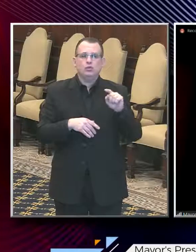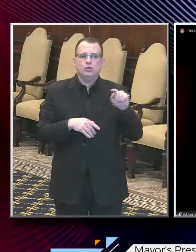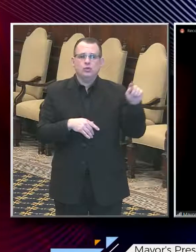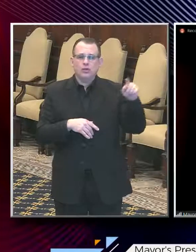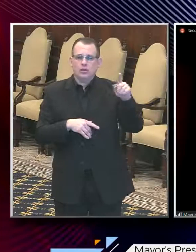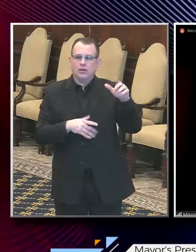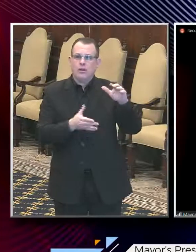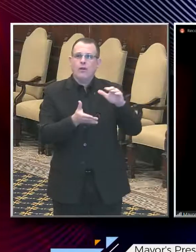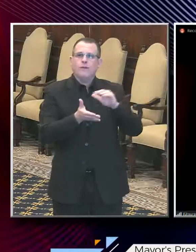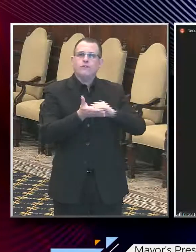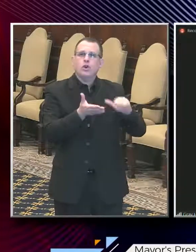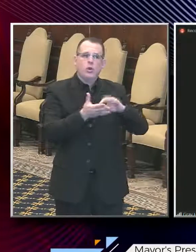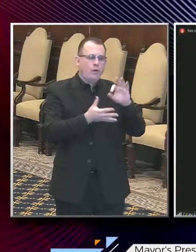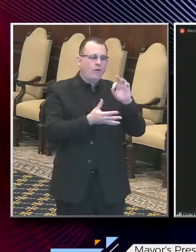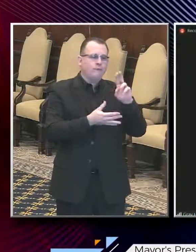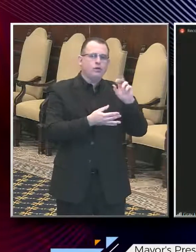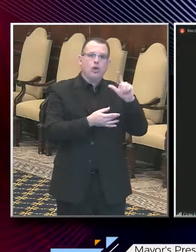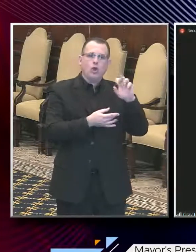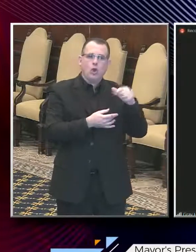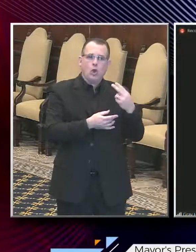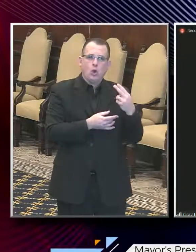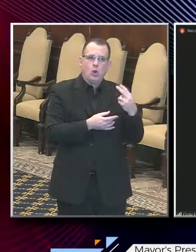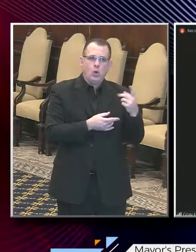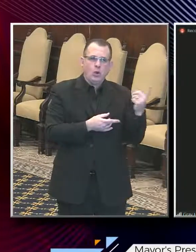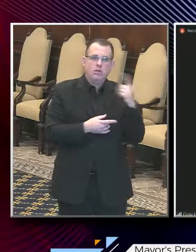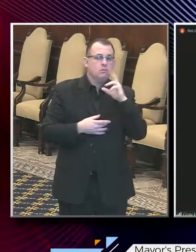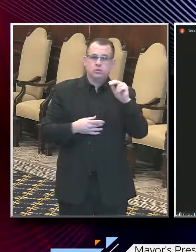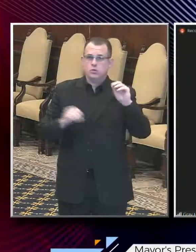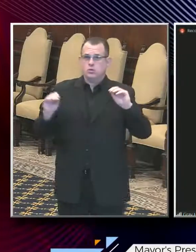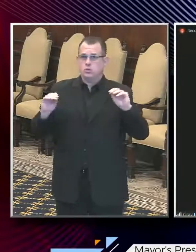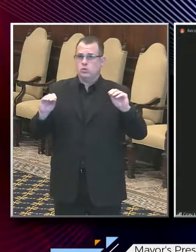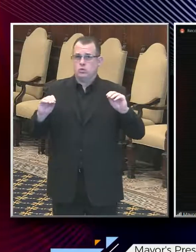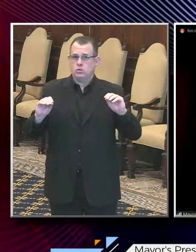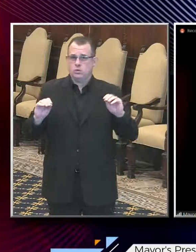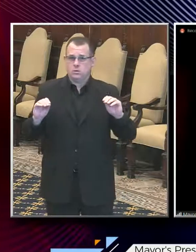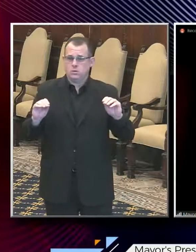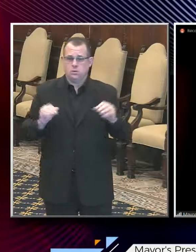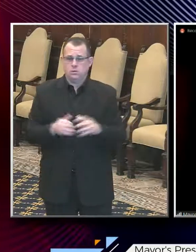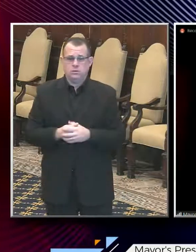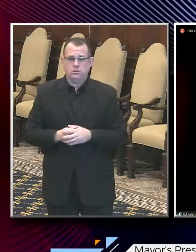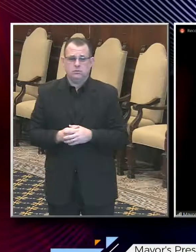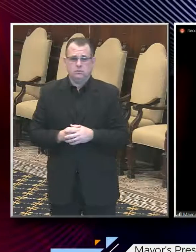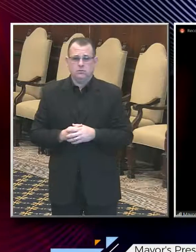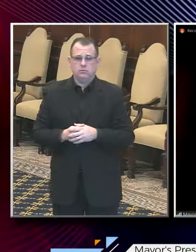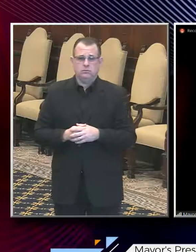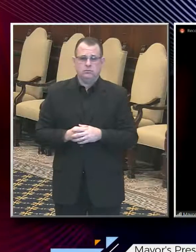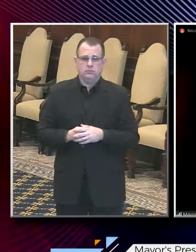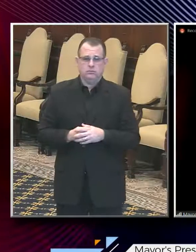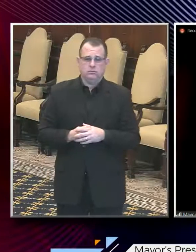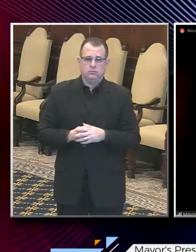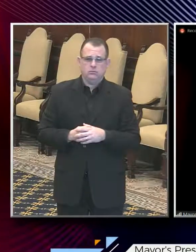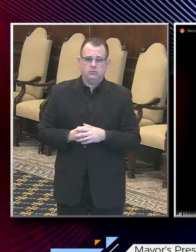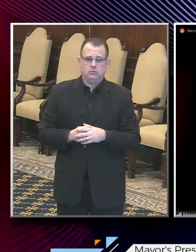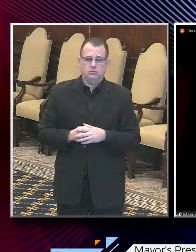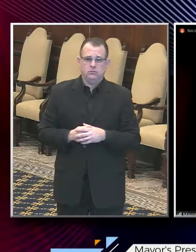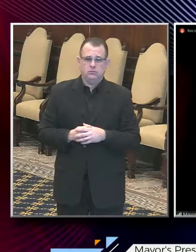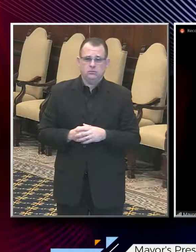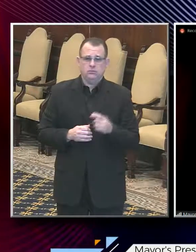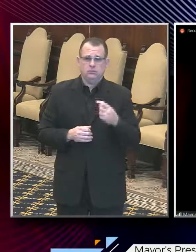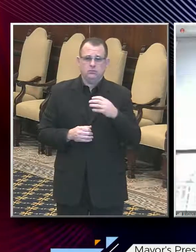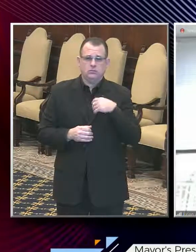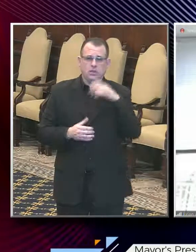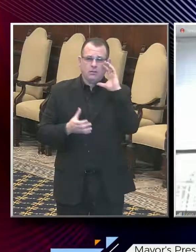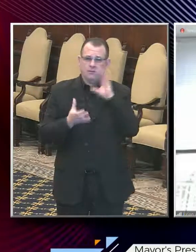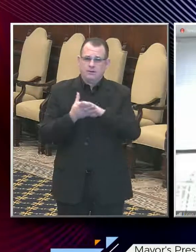No furloughs. Okay, and Brian, last question. Brian, could you just confirm? I believe no. I believe no, but just Brian, you could confirm.